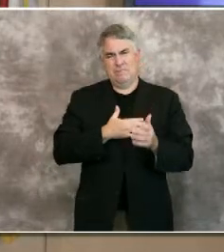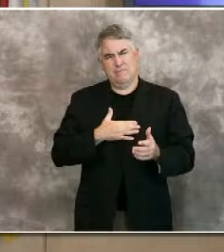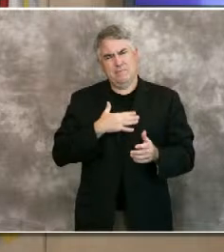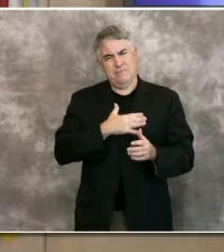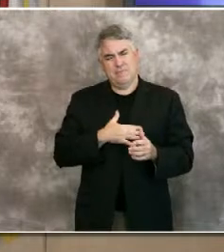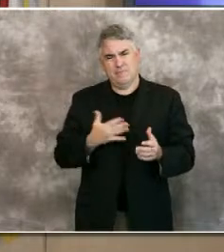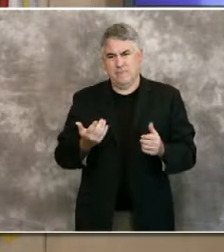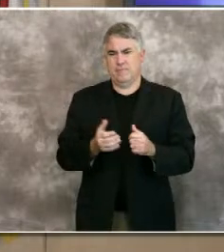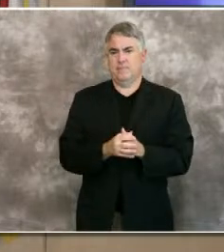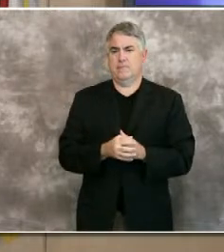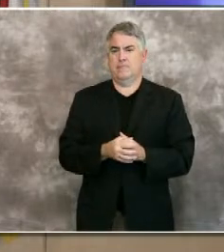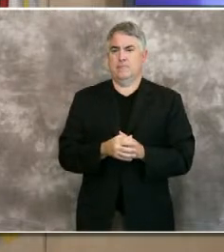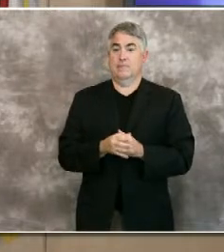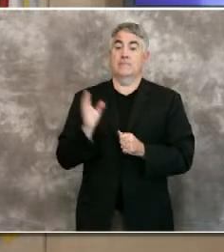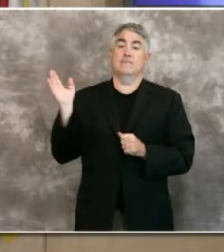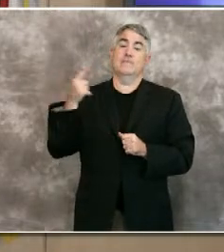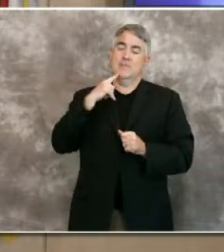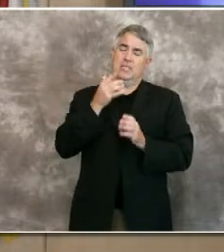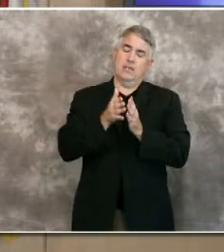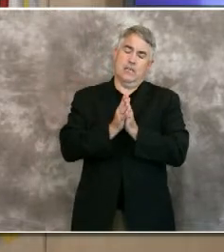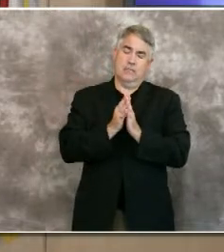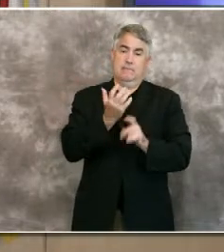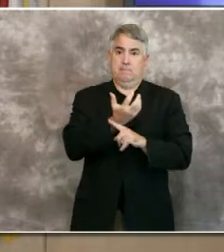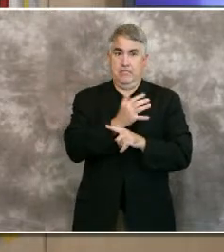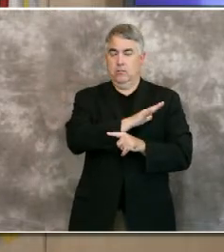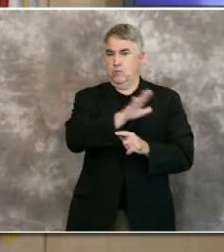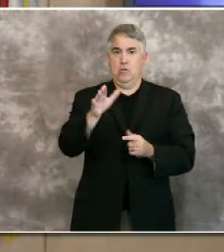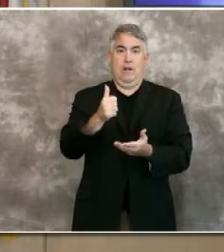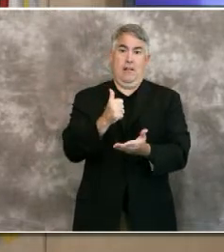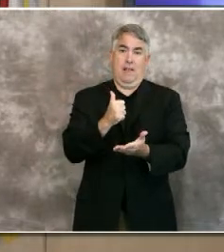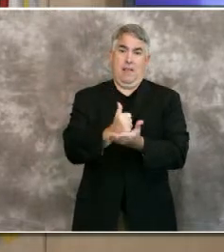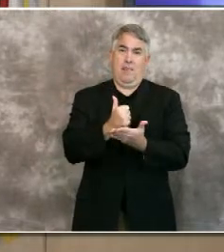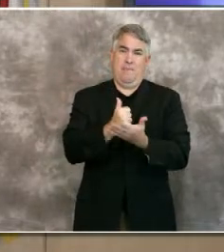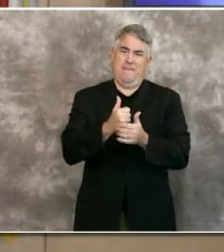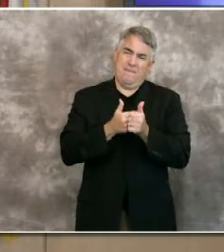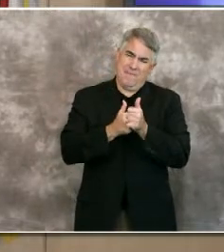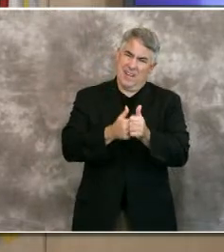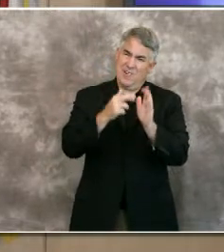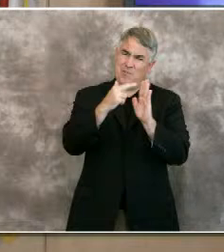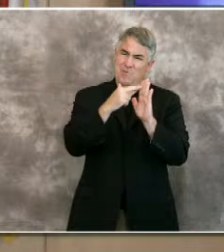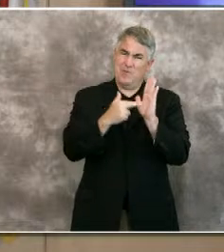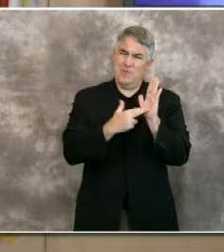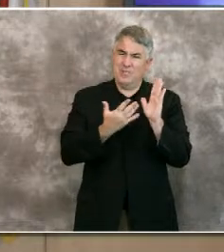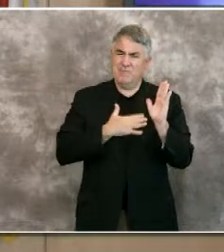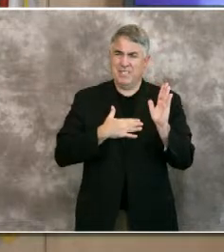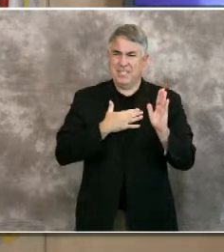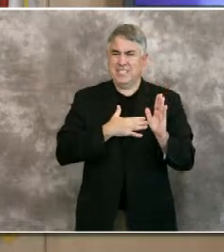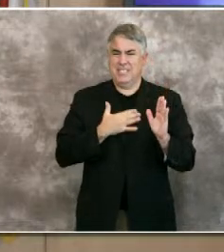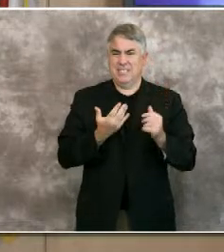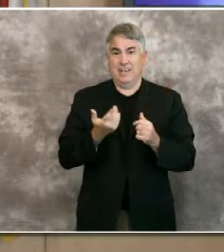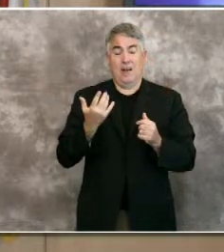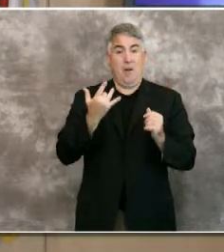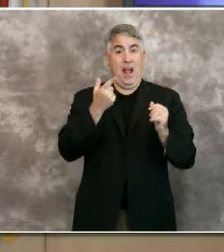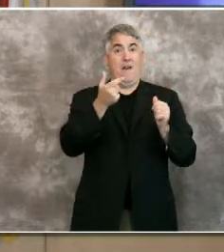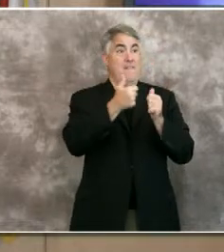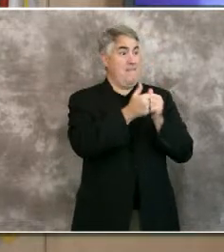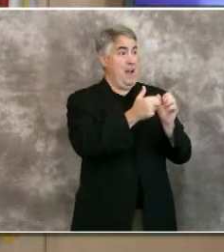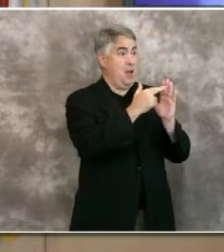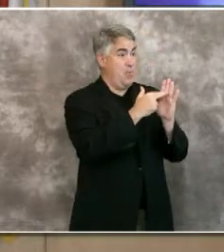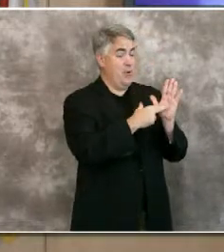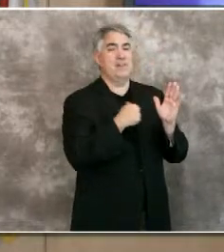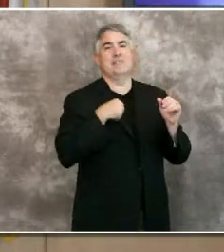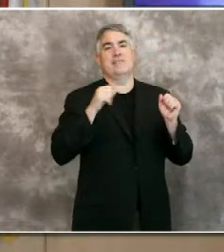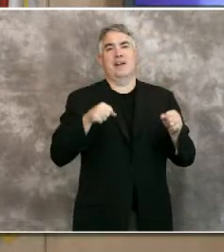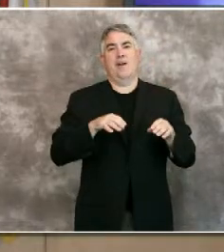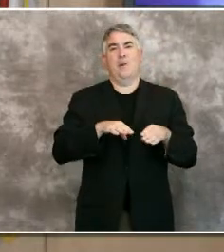help and guidance. These are measures that have been put in place to allow us to reopen, to allow us to get our economy going, and to allow